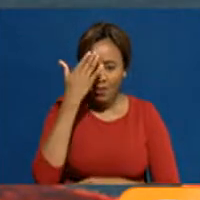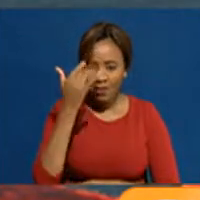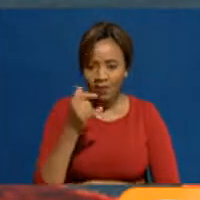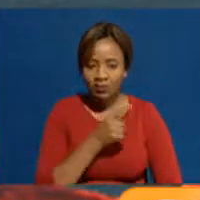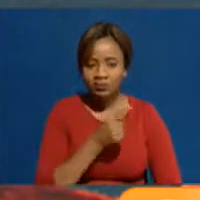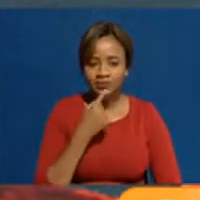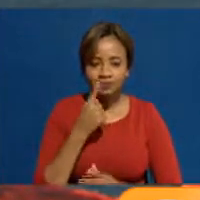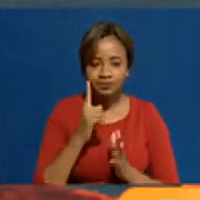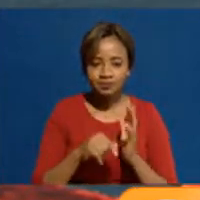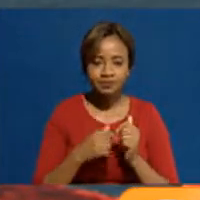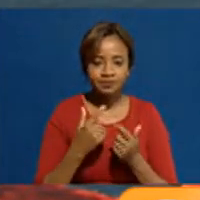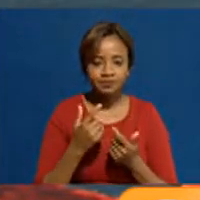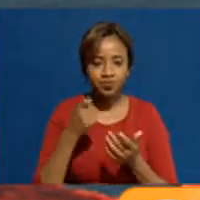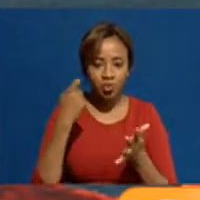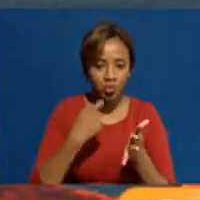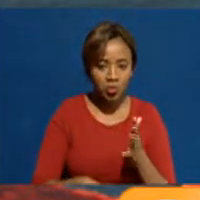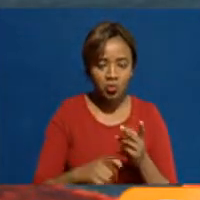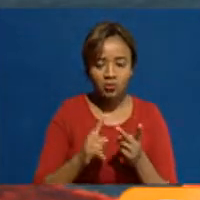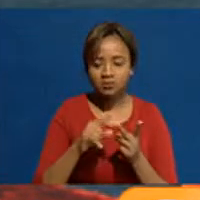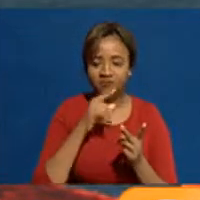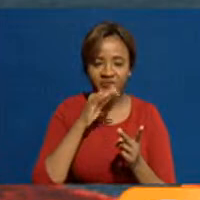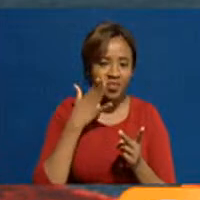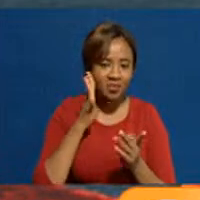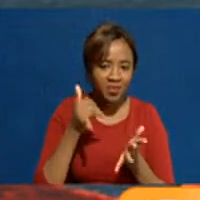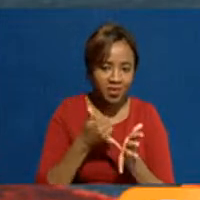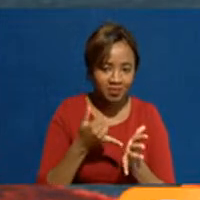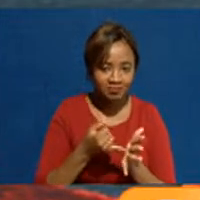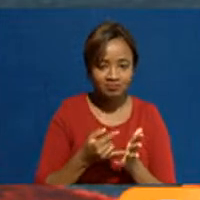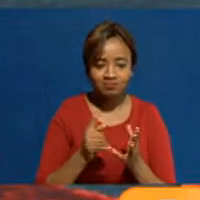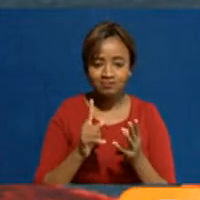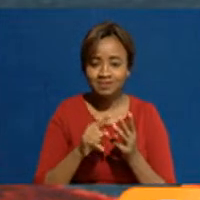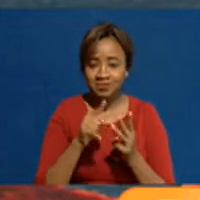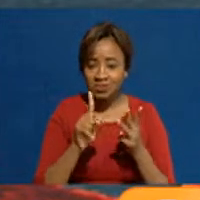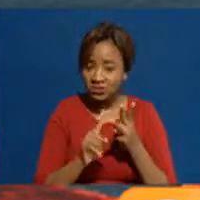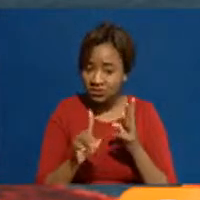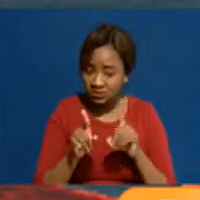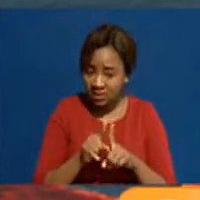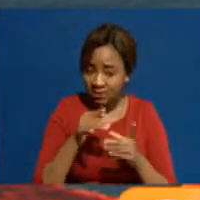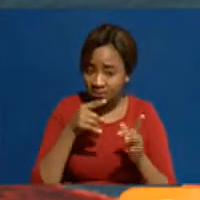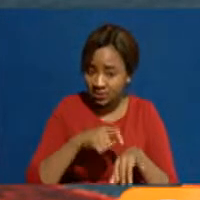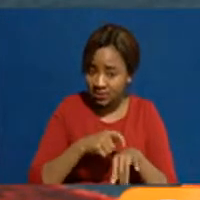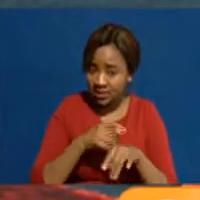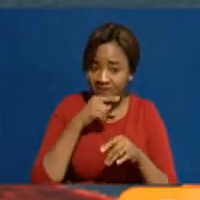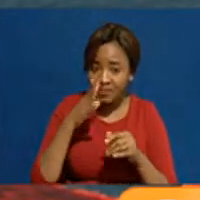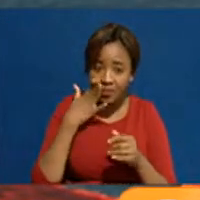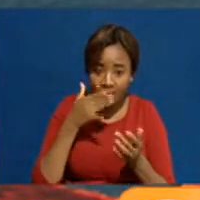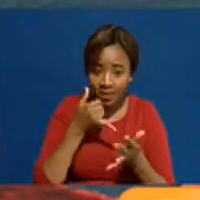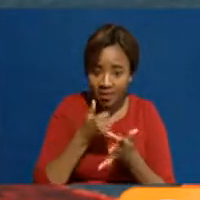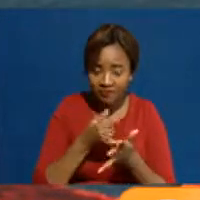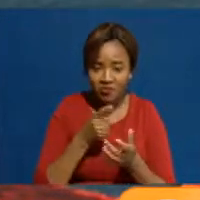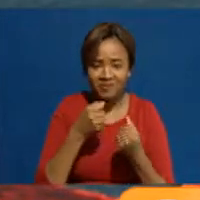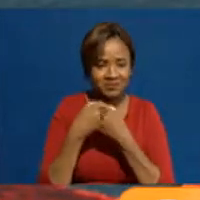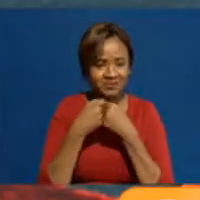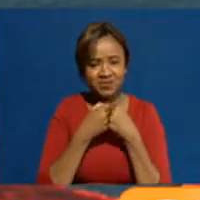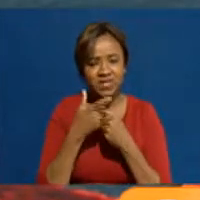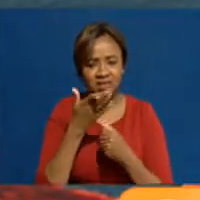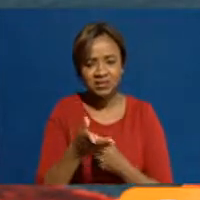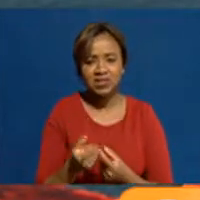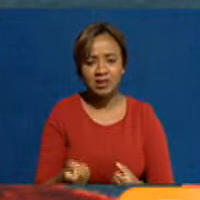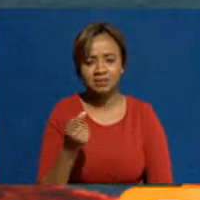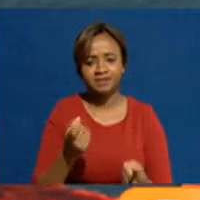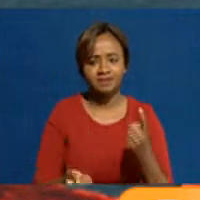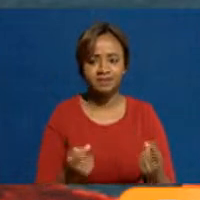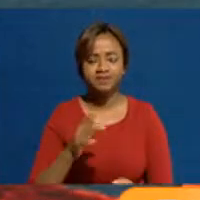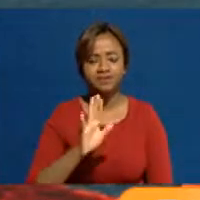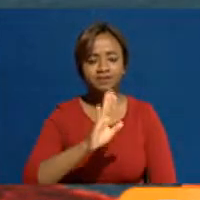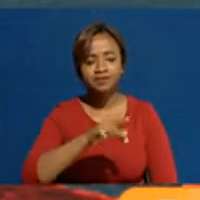parental involvement being some of the challenges that parents have with the new system. But what has your experience been? Hannah,